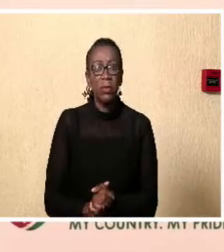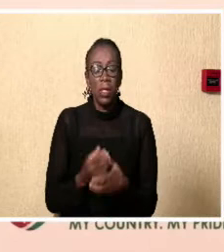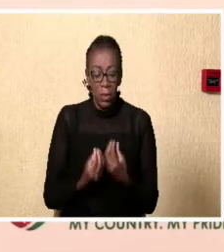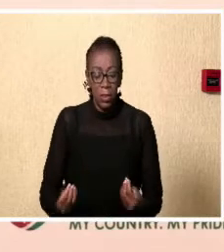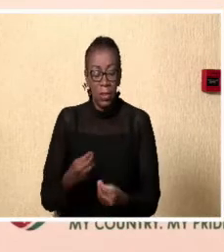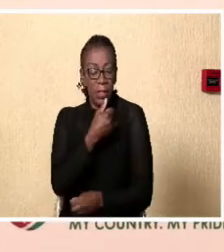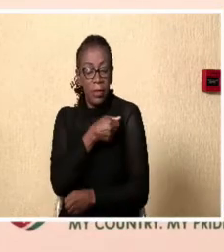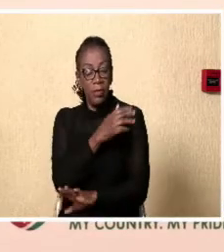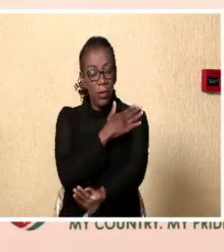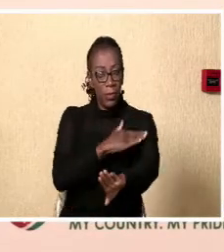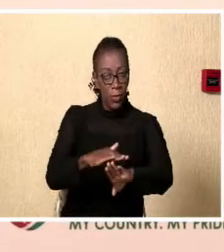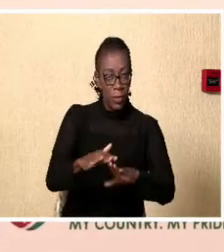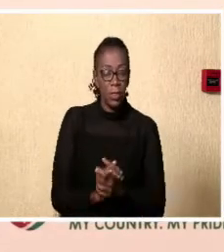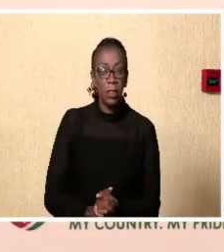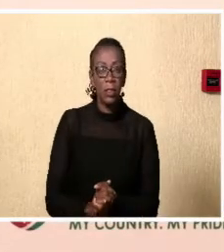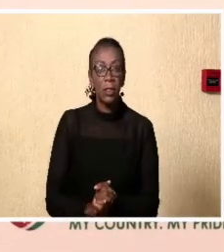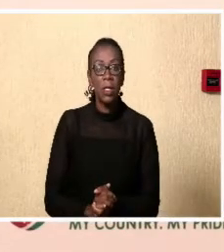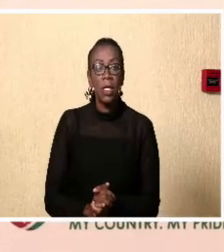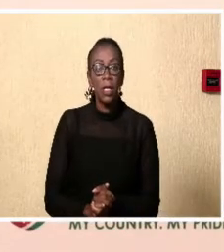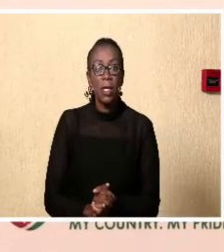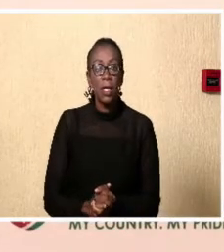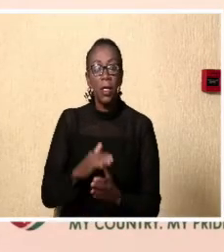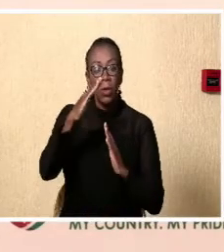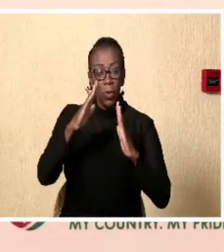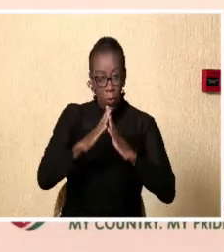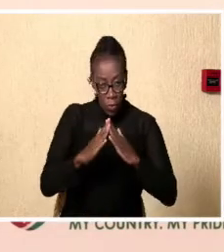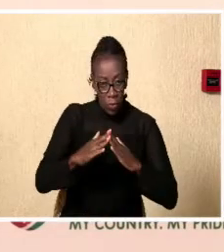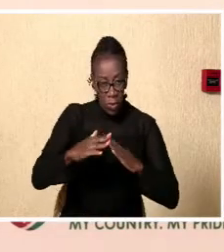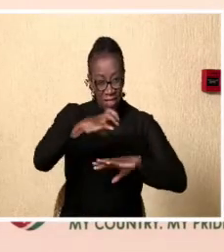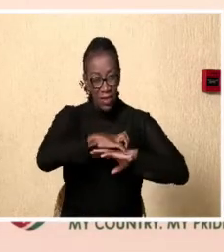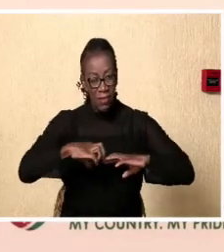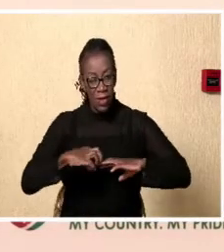issues of domestic violence. We know now that